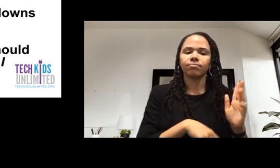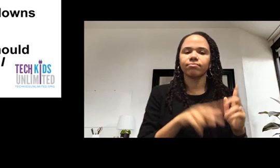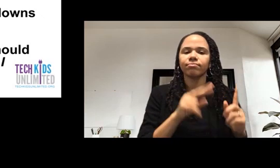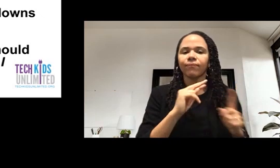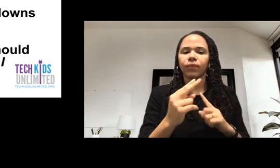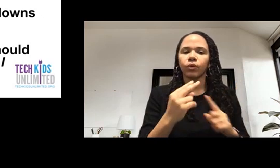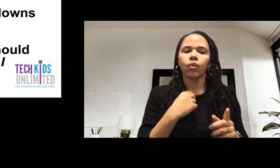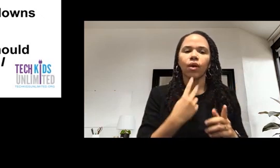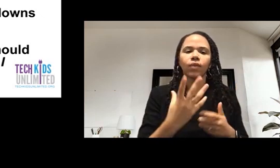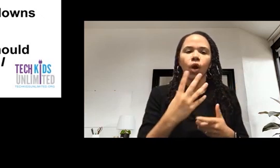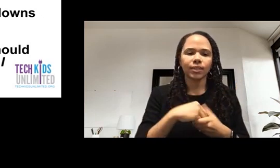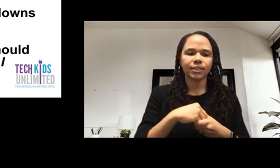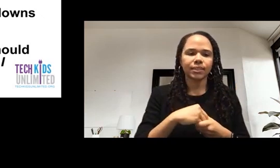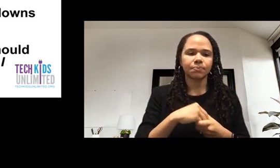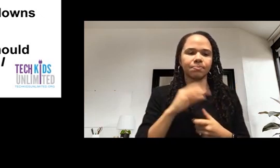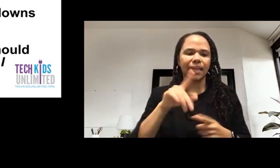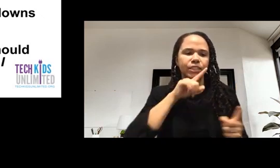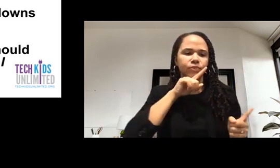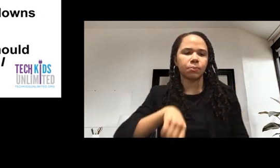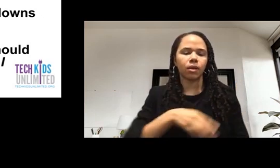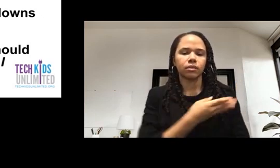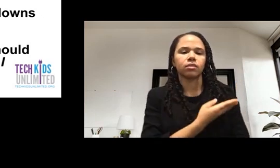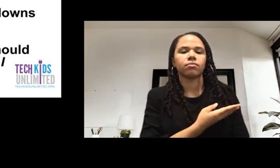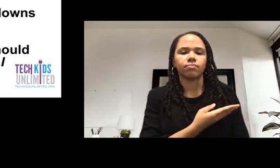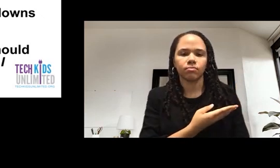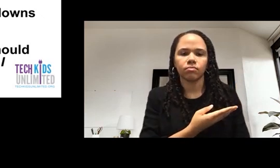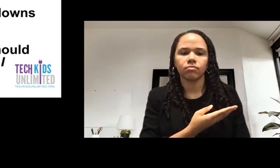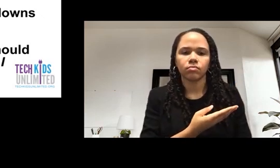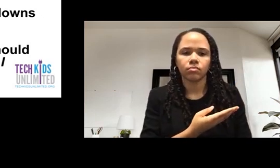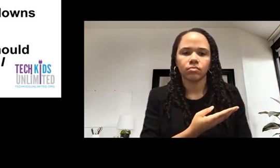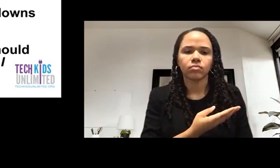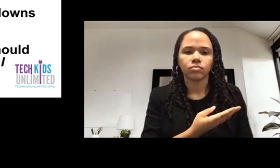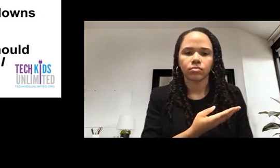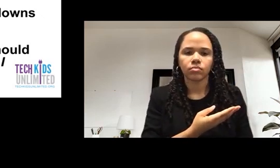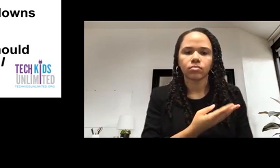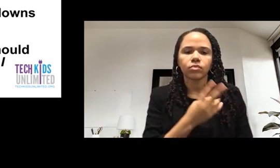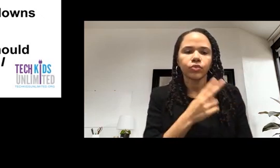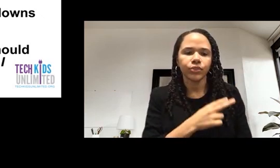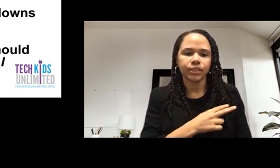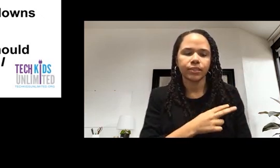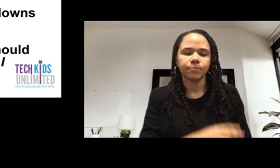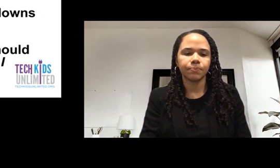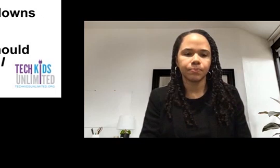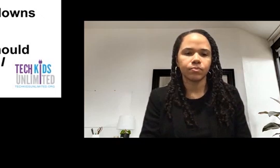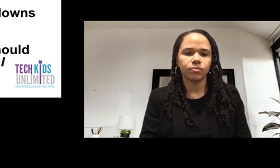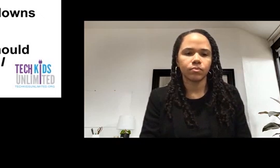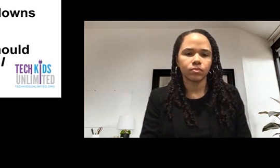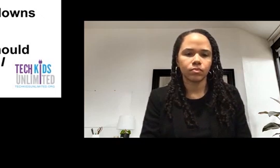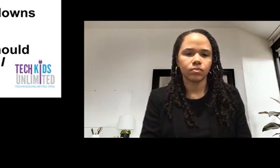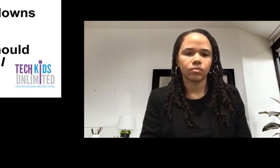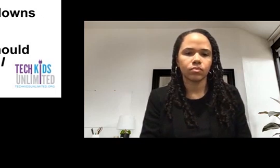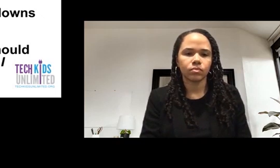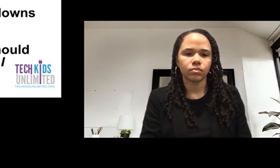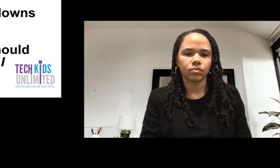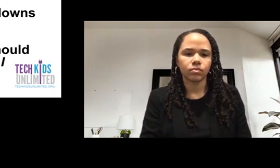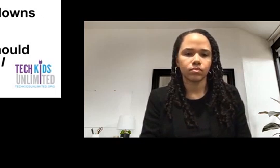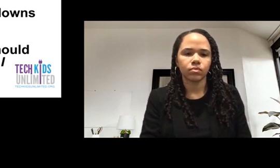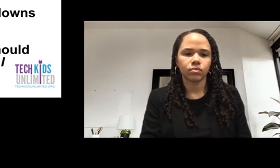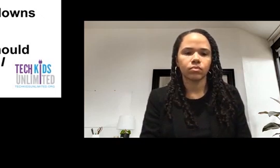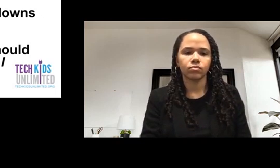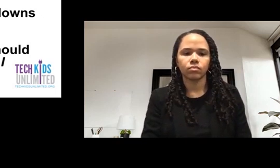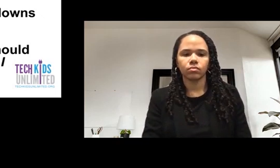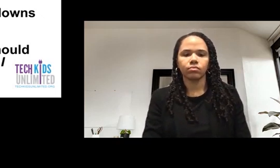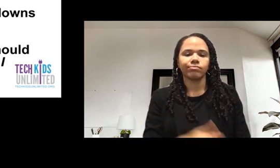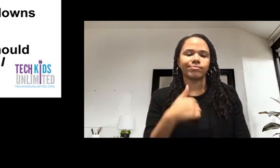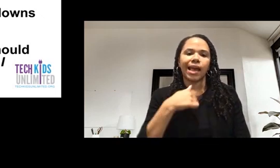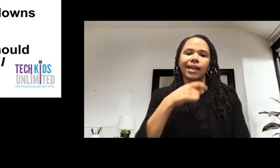Autism is bad and I don't think anyone should have it. It stops people from doing the normal things. I don't have autism. And